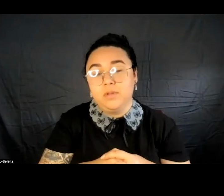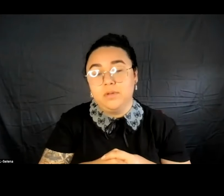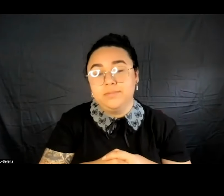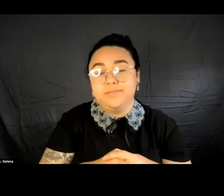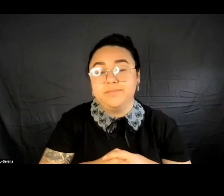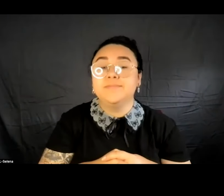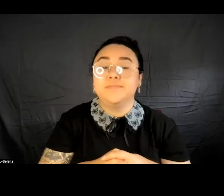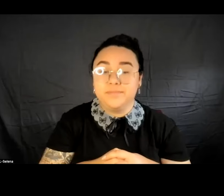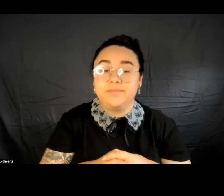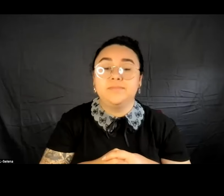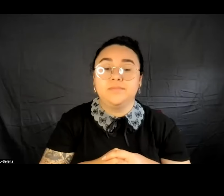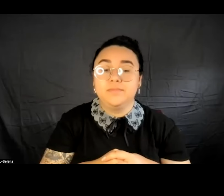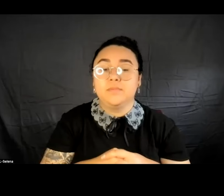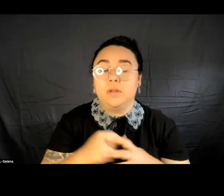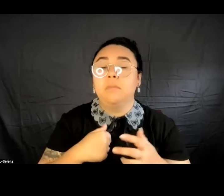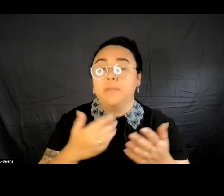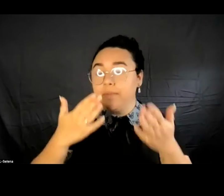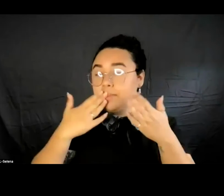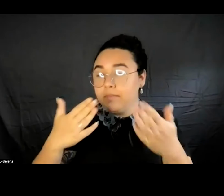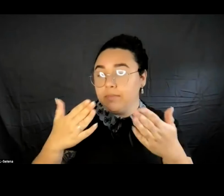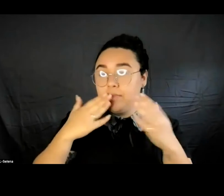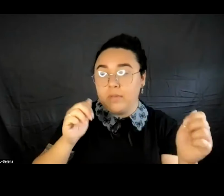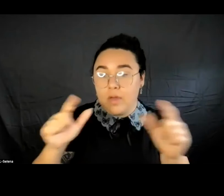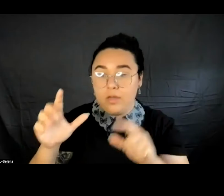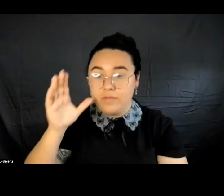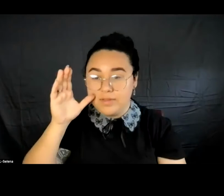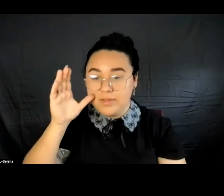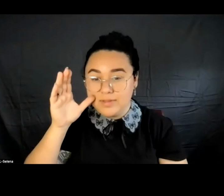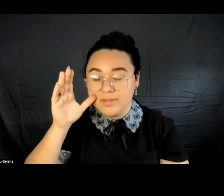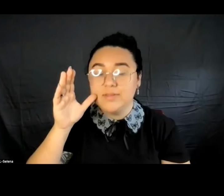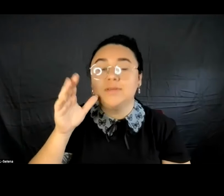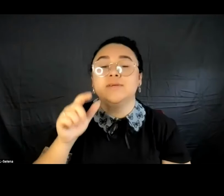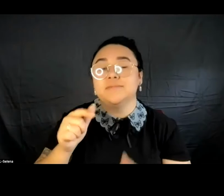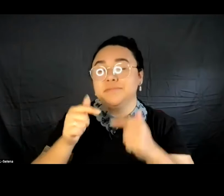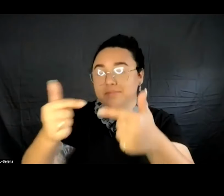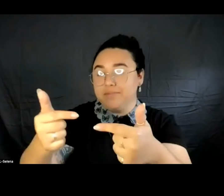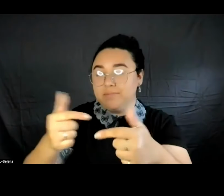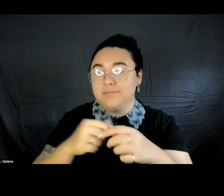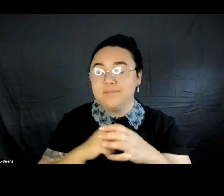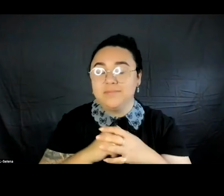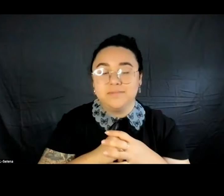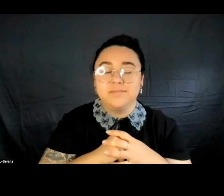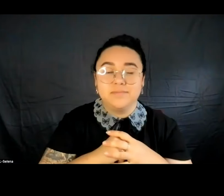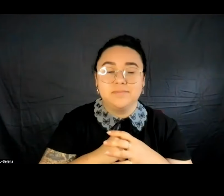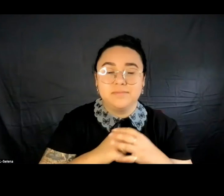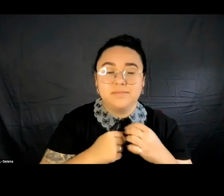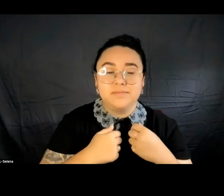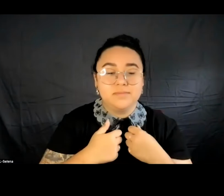On that note, I am going to thank everybody for listening, and I will pass it back.